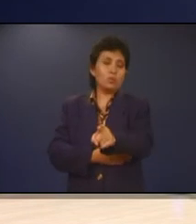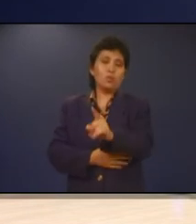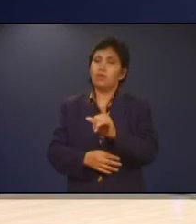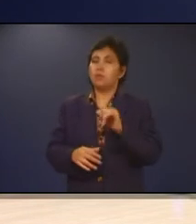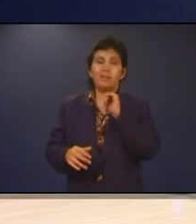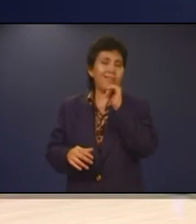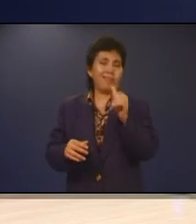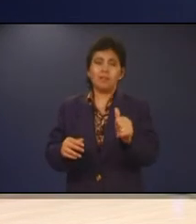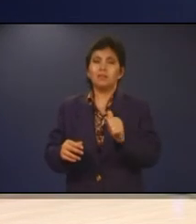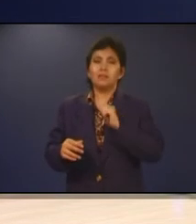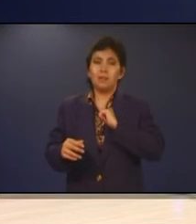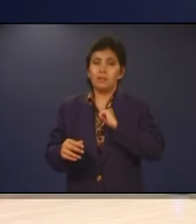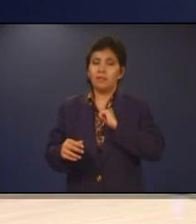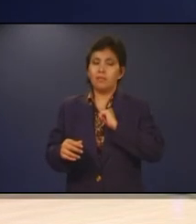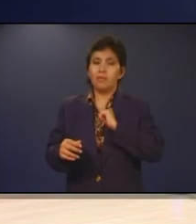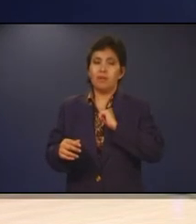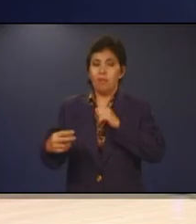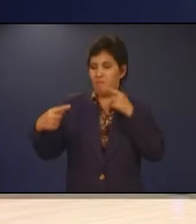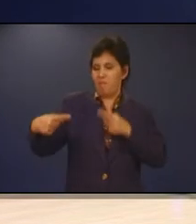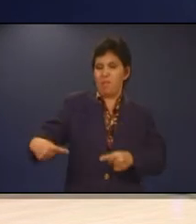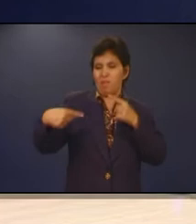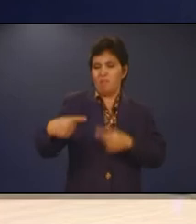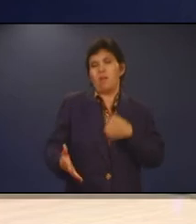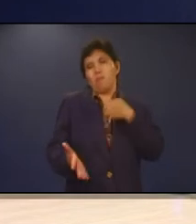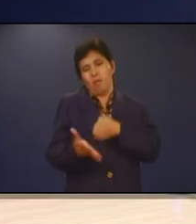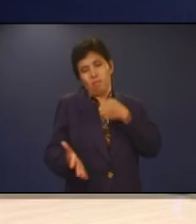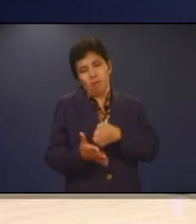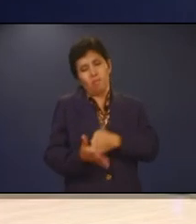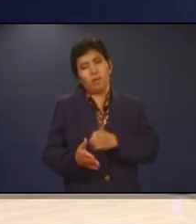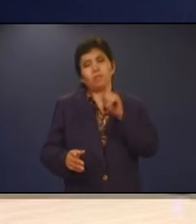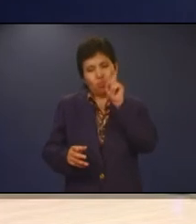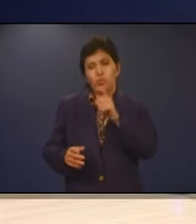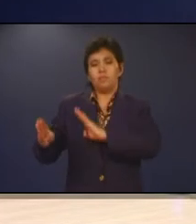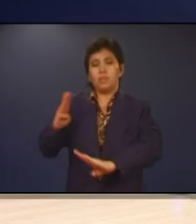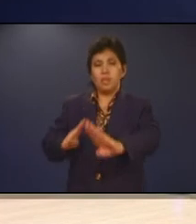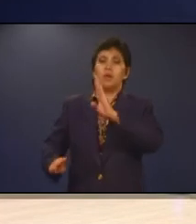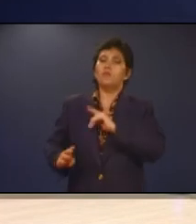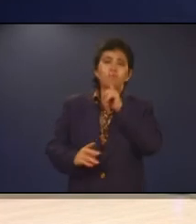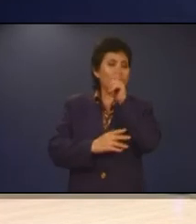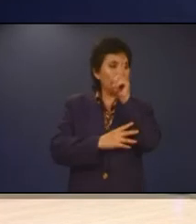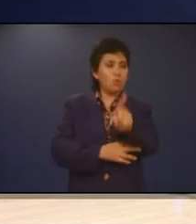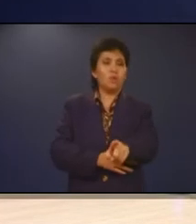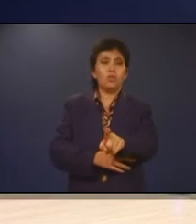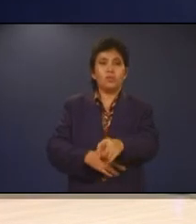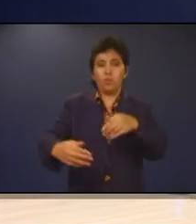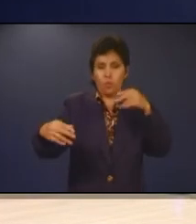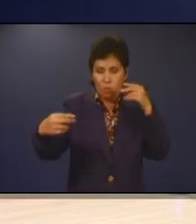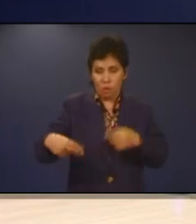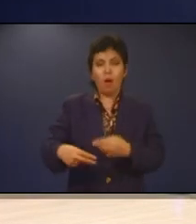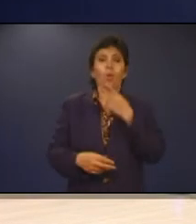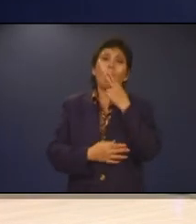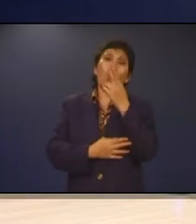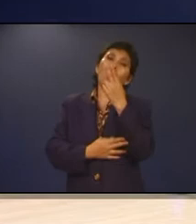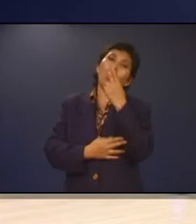sure you would have a self-stereotyping to how a gangster should behave. For sure, you would engage